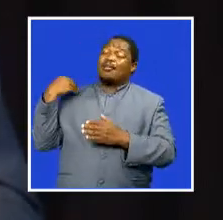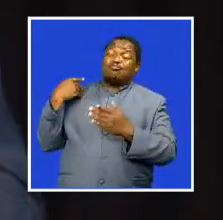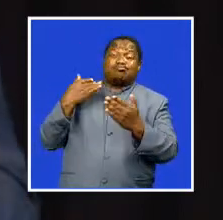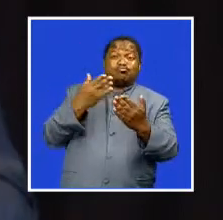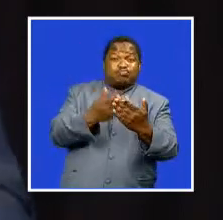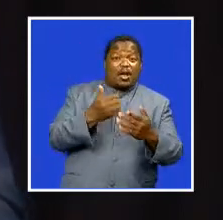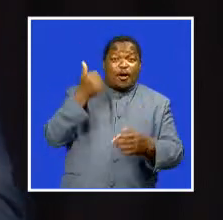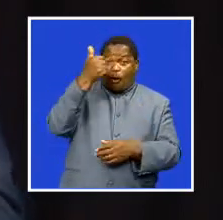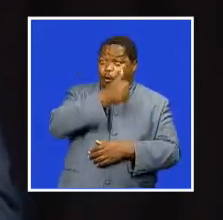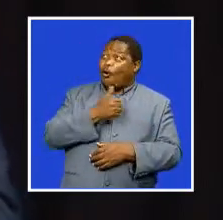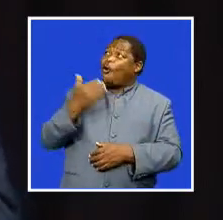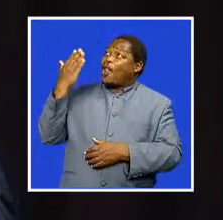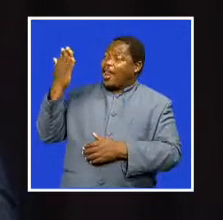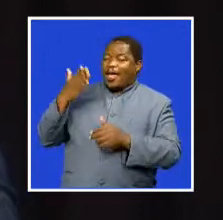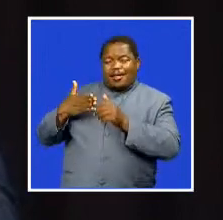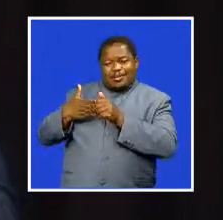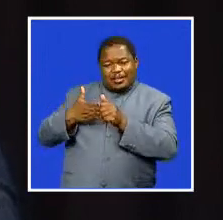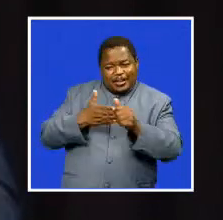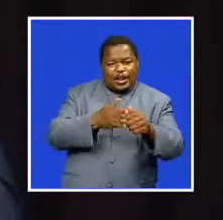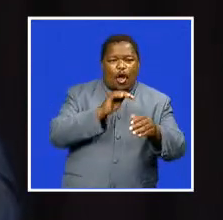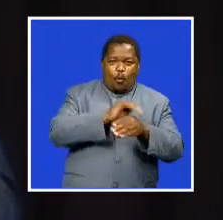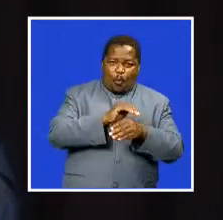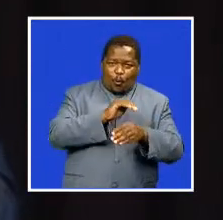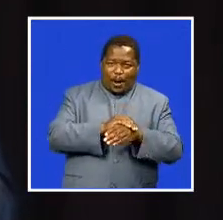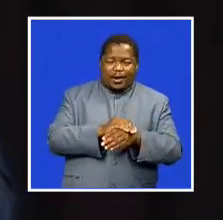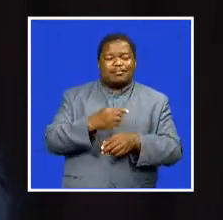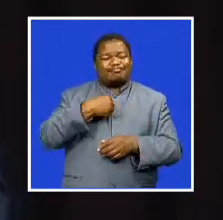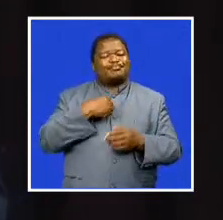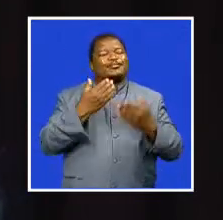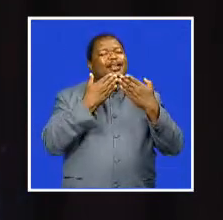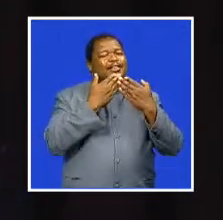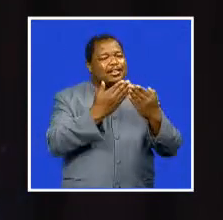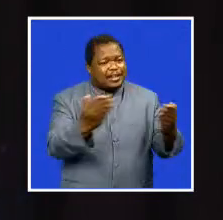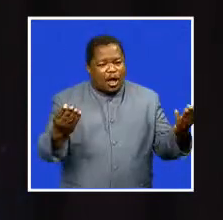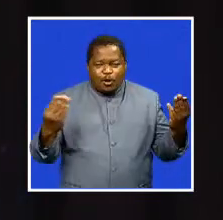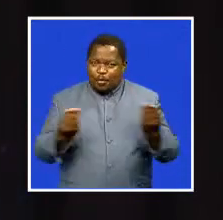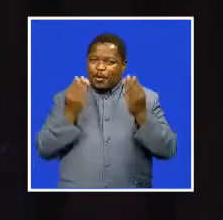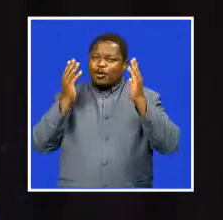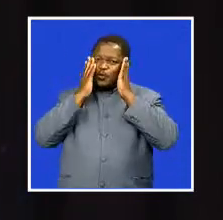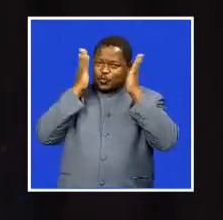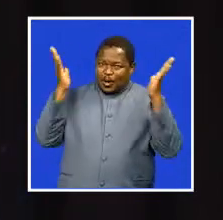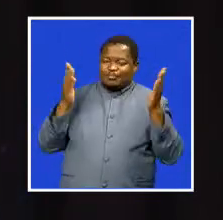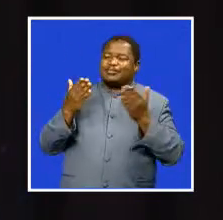netihlelo nje letahlukene lebe divele ikhombisa kona ukuthi